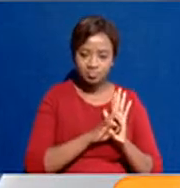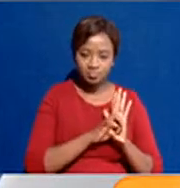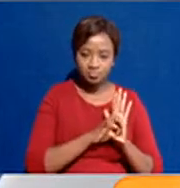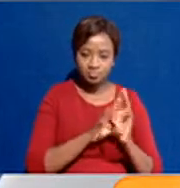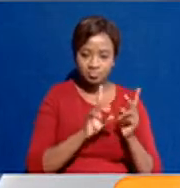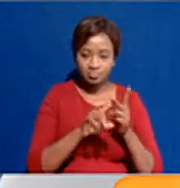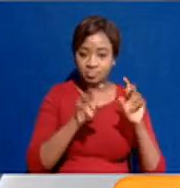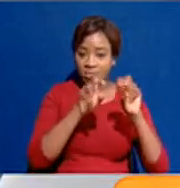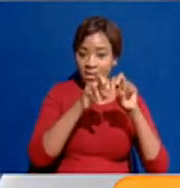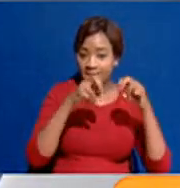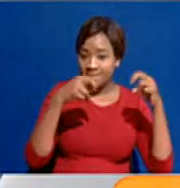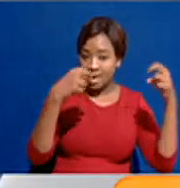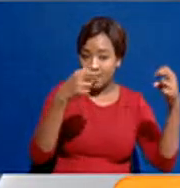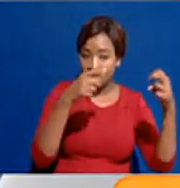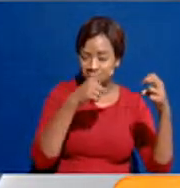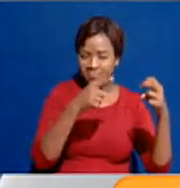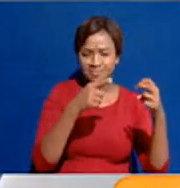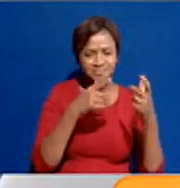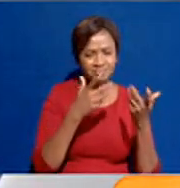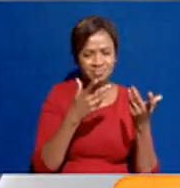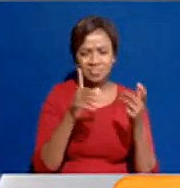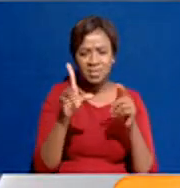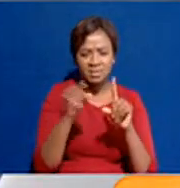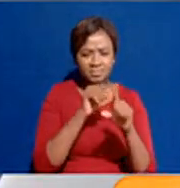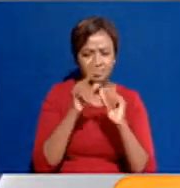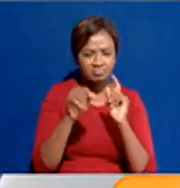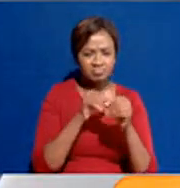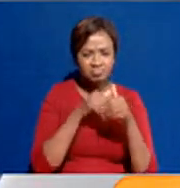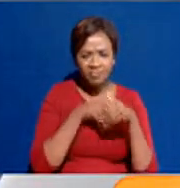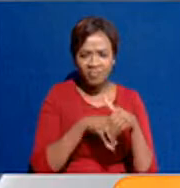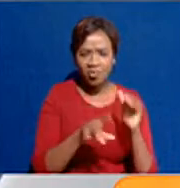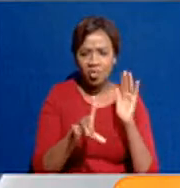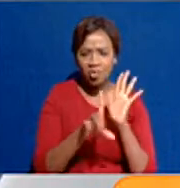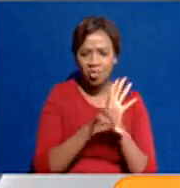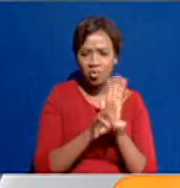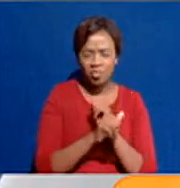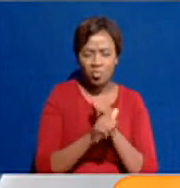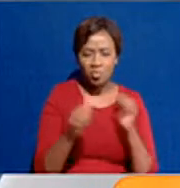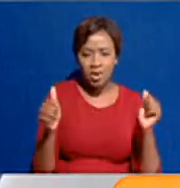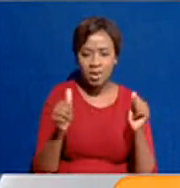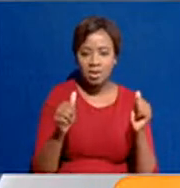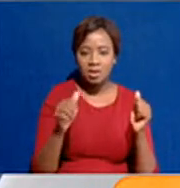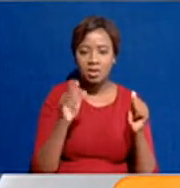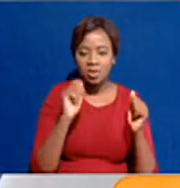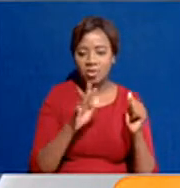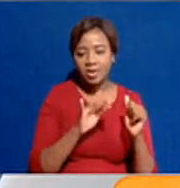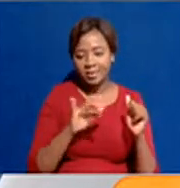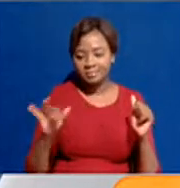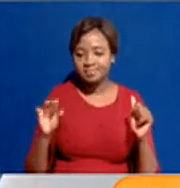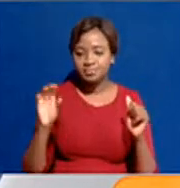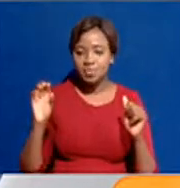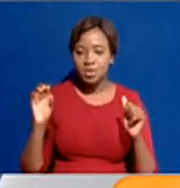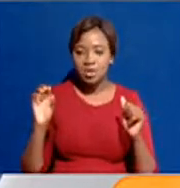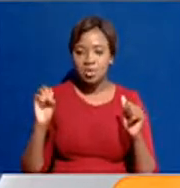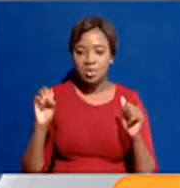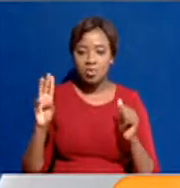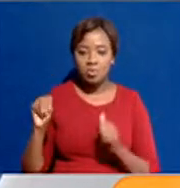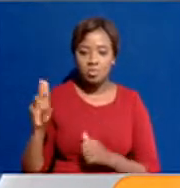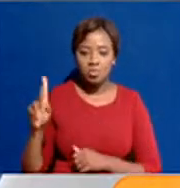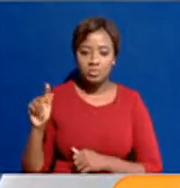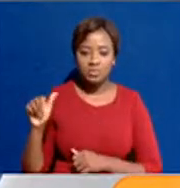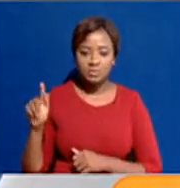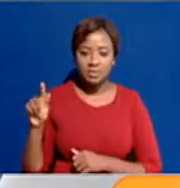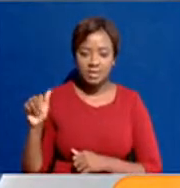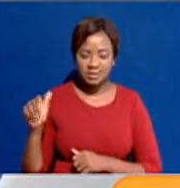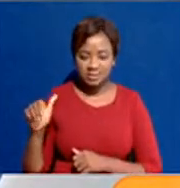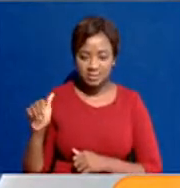constituted selection panel that had already began its work. Even if we put aside Okiya Omtatah's petition in court, we don't know which